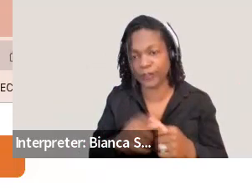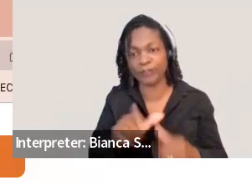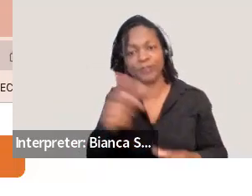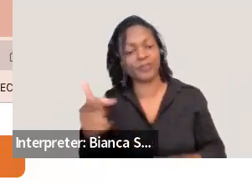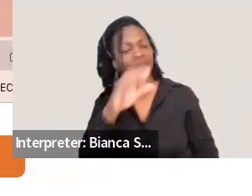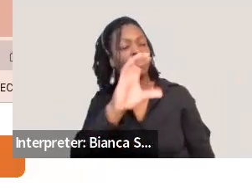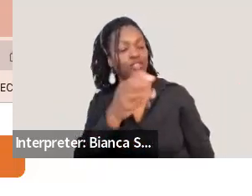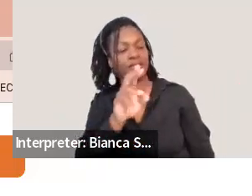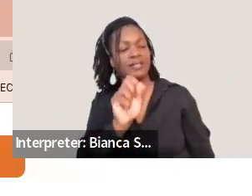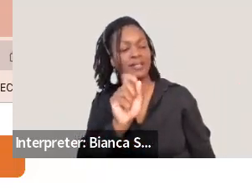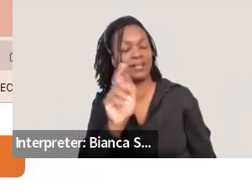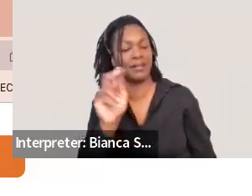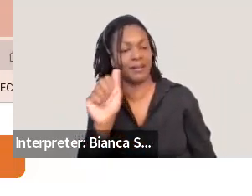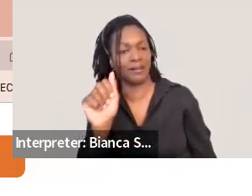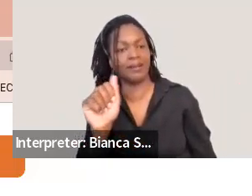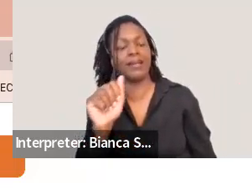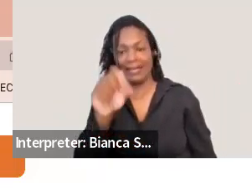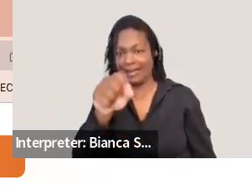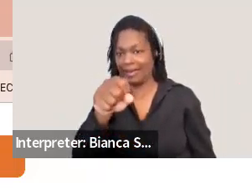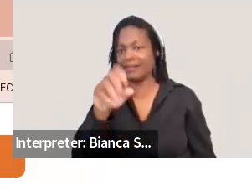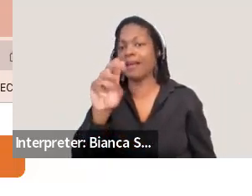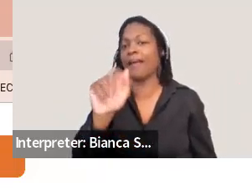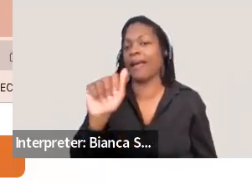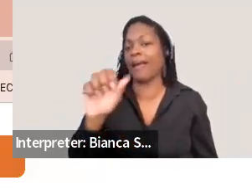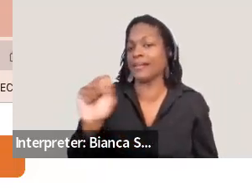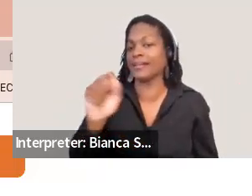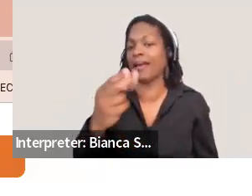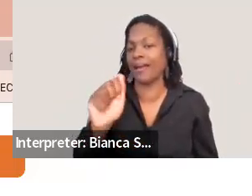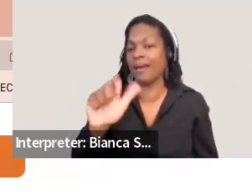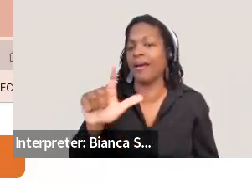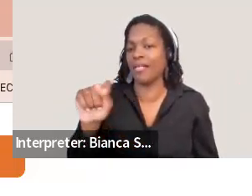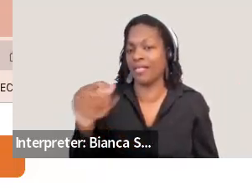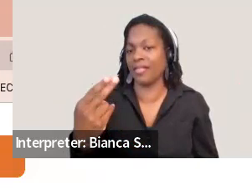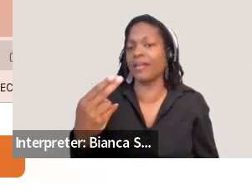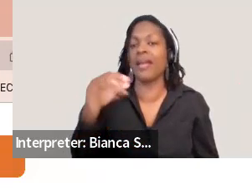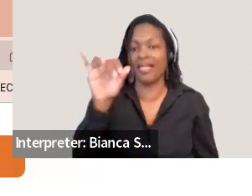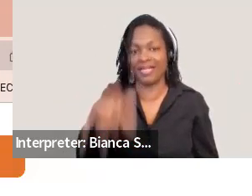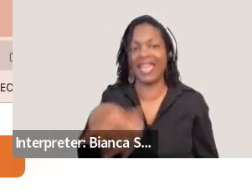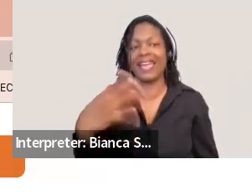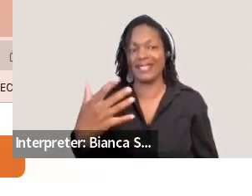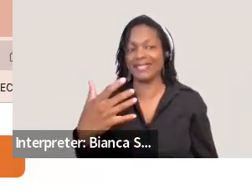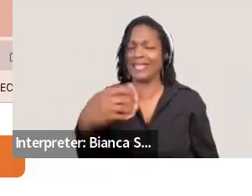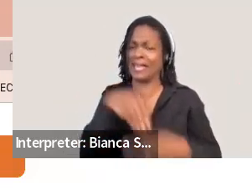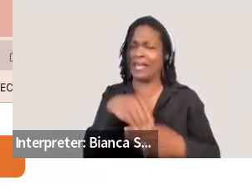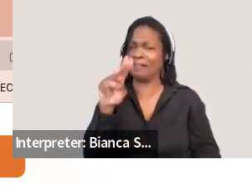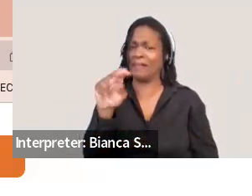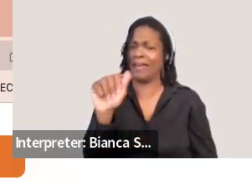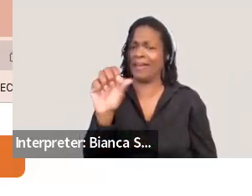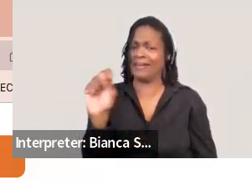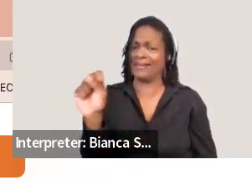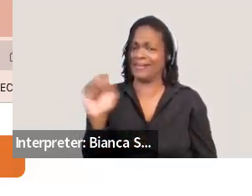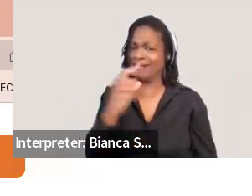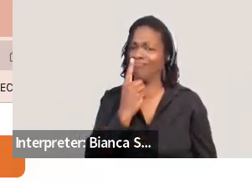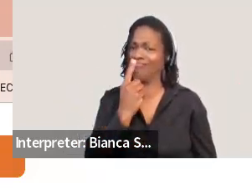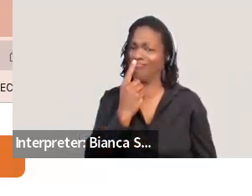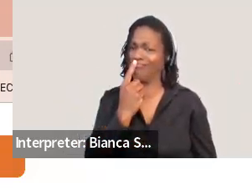Medicaid in Massachusetts. So we do need to, I just noticed that. So we I did too. Yeah. We do need to get that updated.